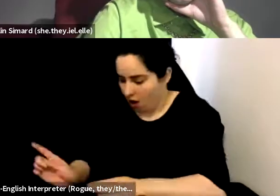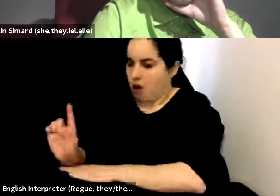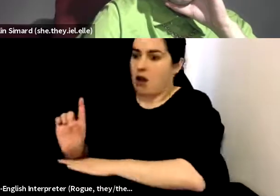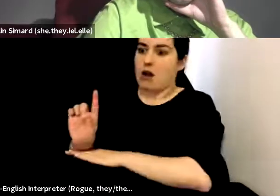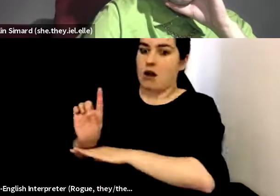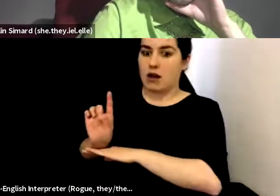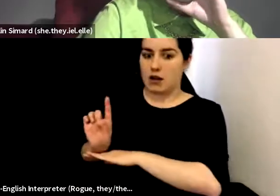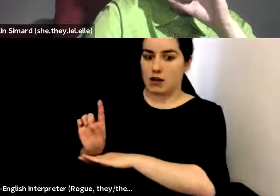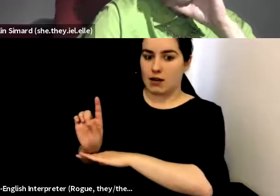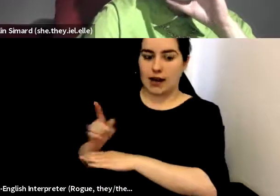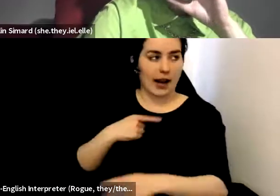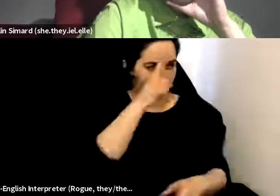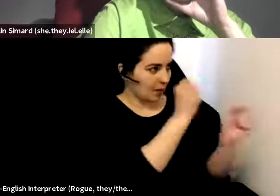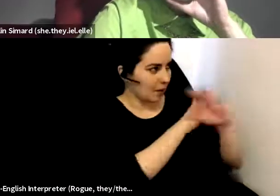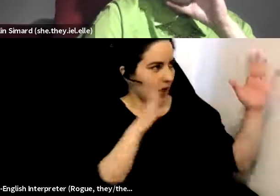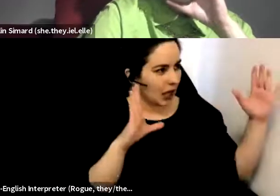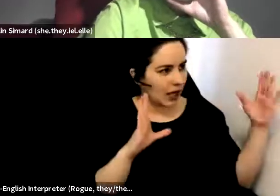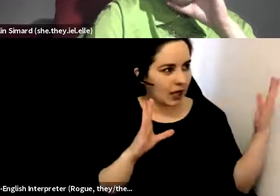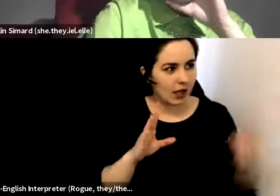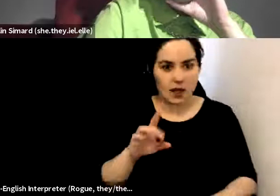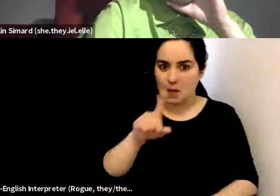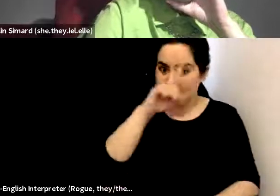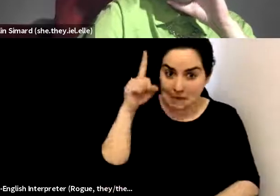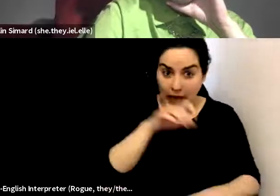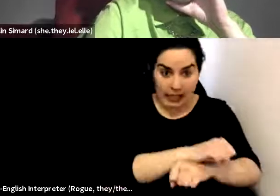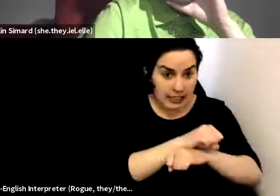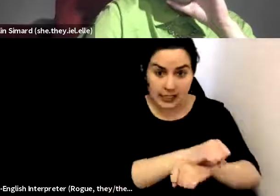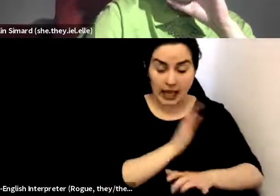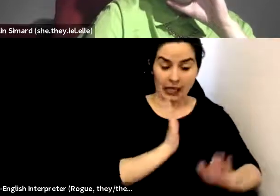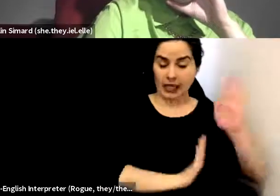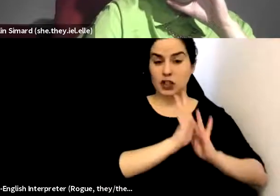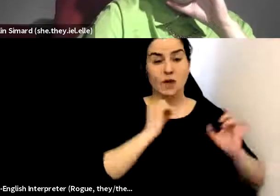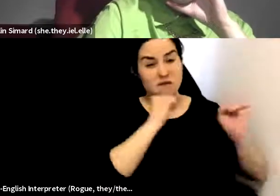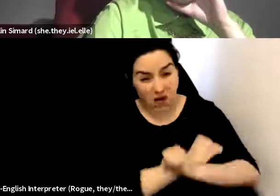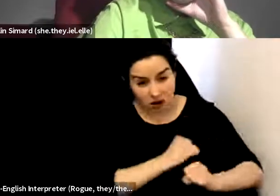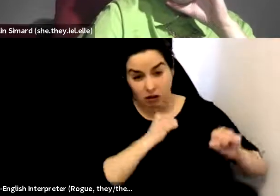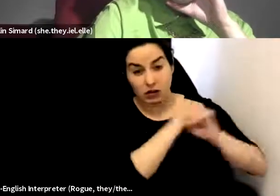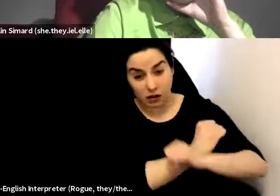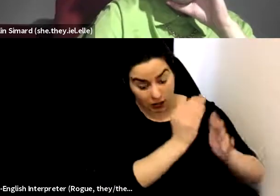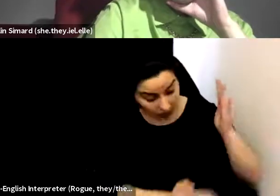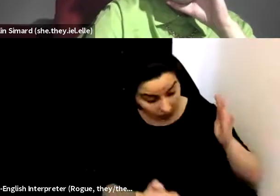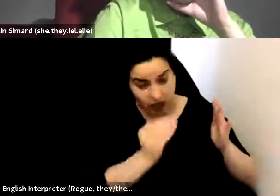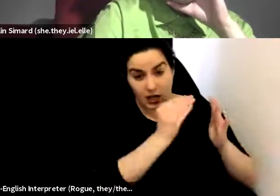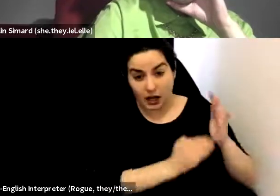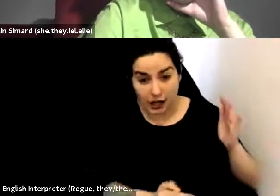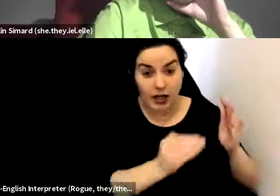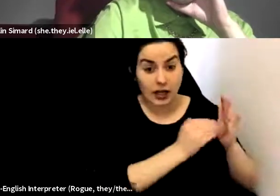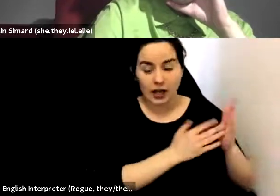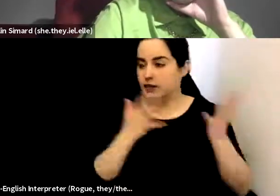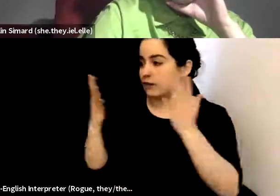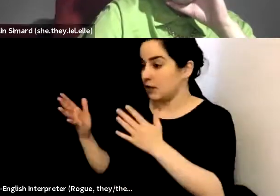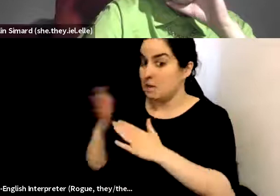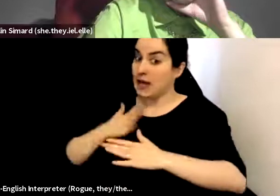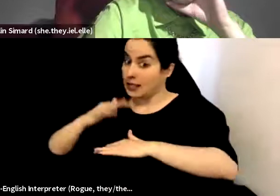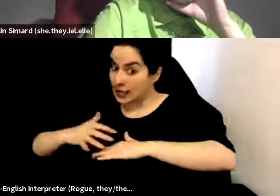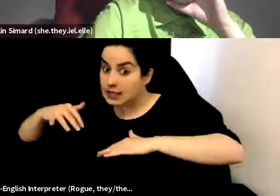Black slave ancestors who have fought for their life over and over again in relationship to how my Indigenous ancestors have done a